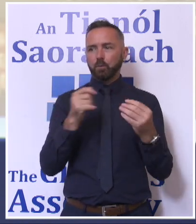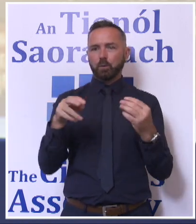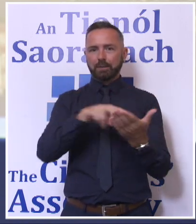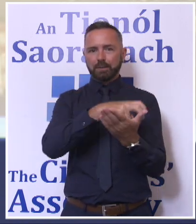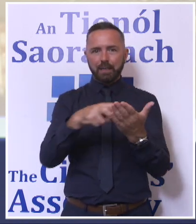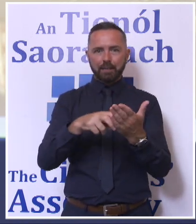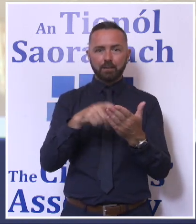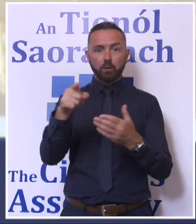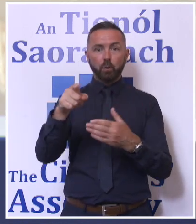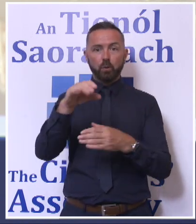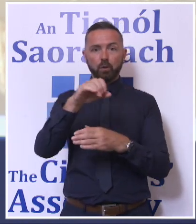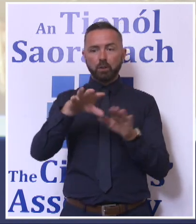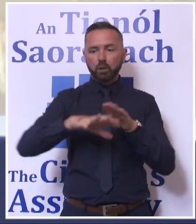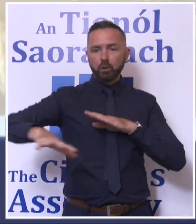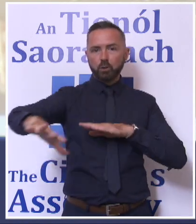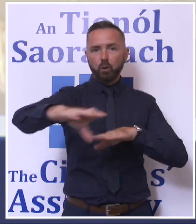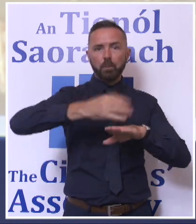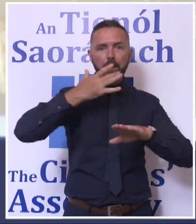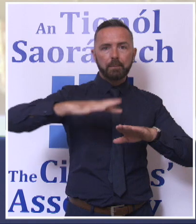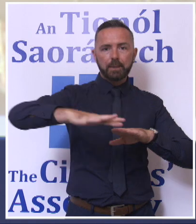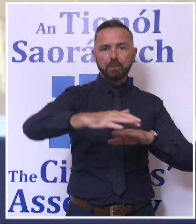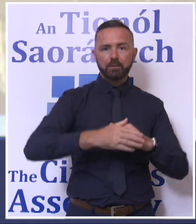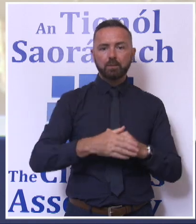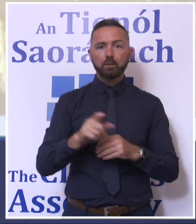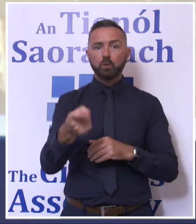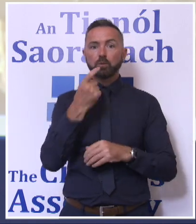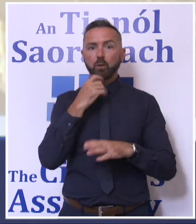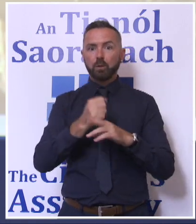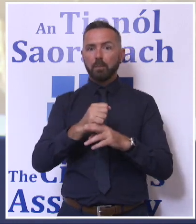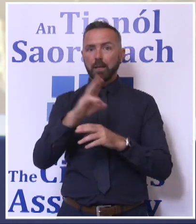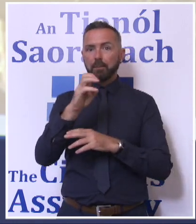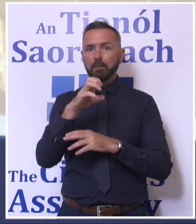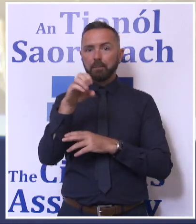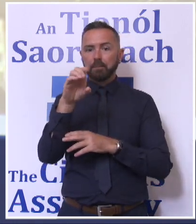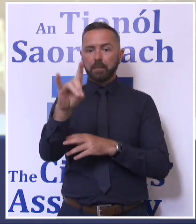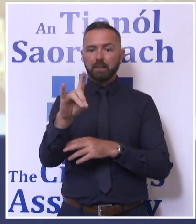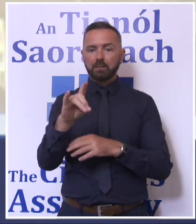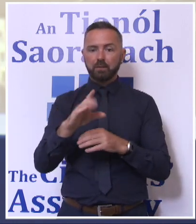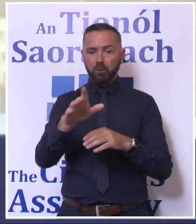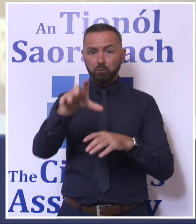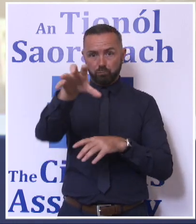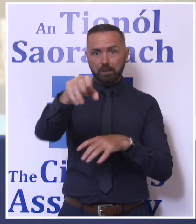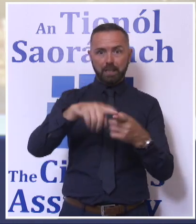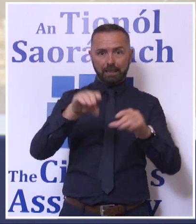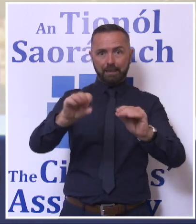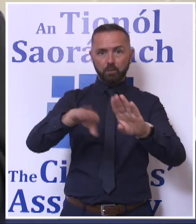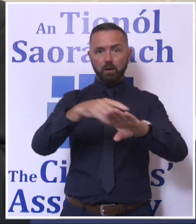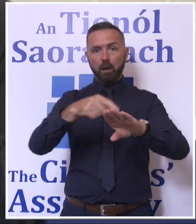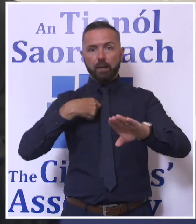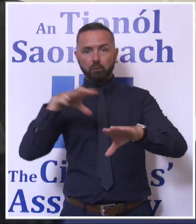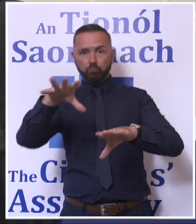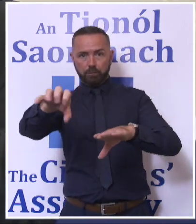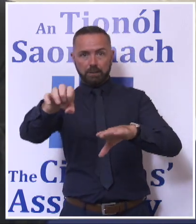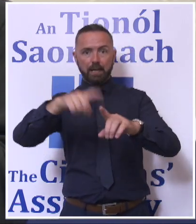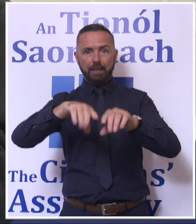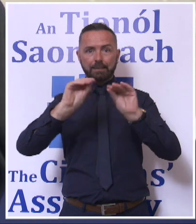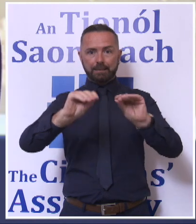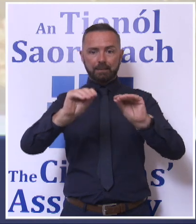debate our last session over those 2 days. So I really want to create an environment where people feel